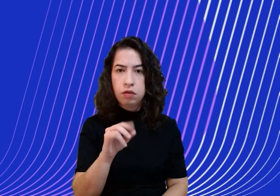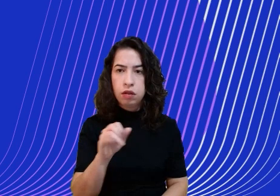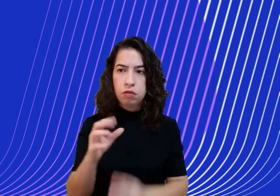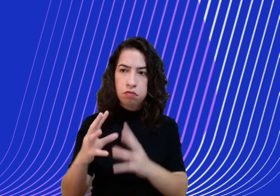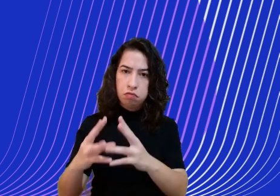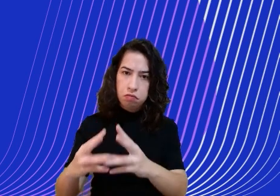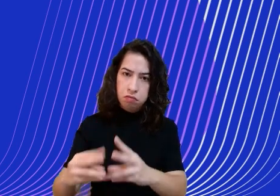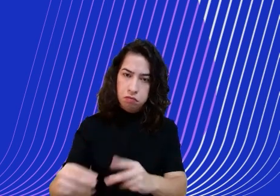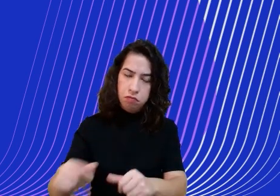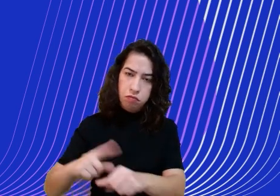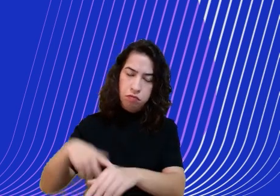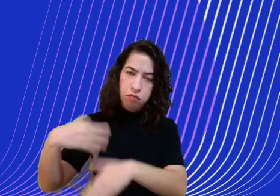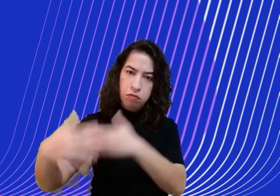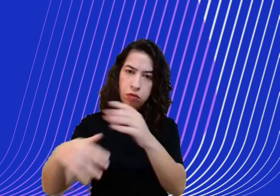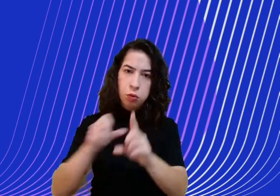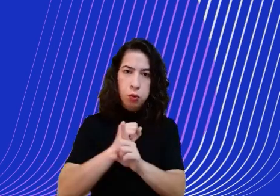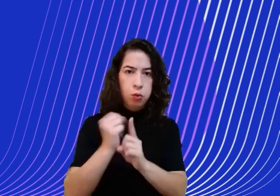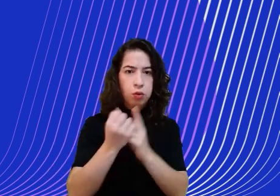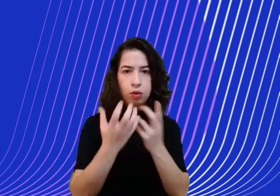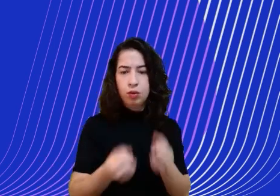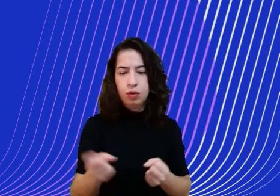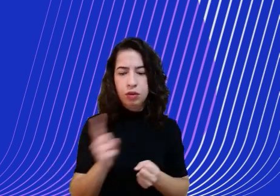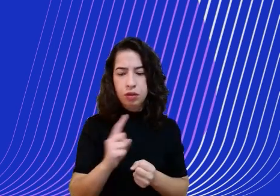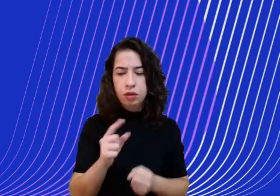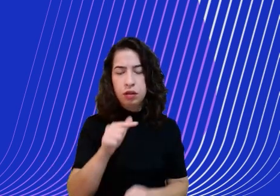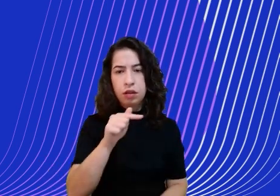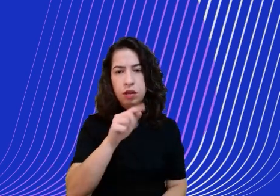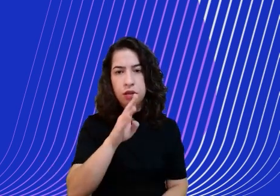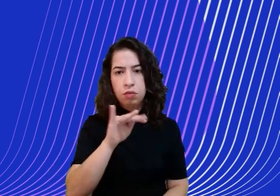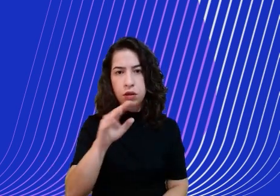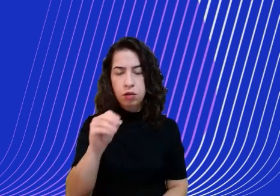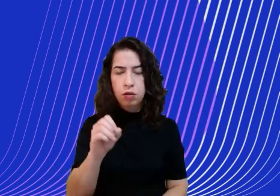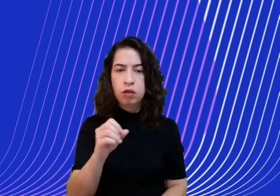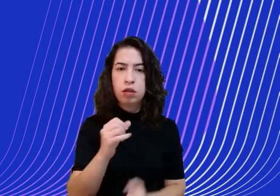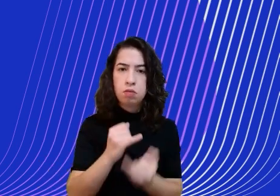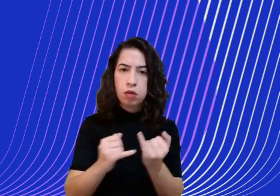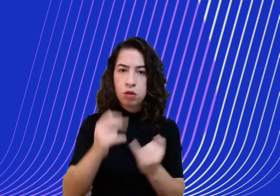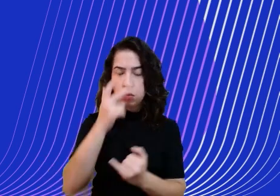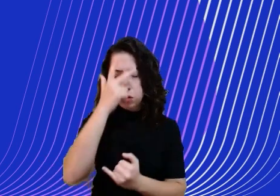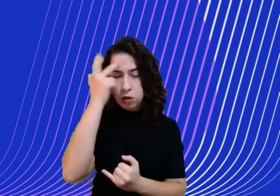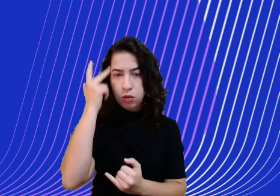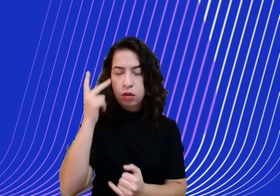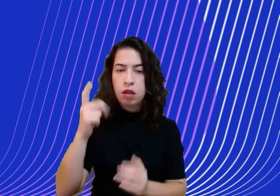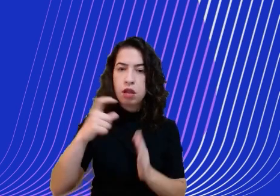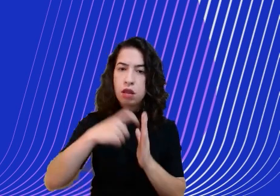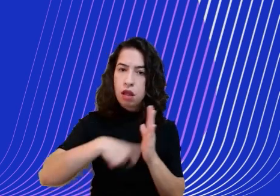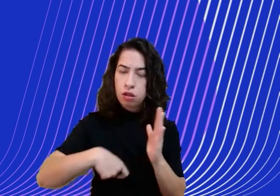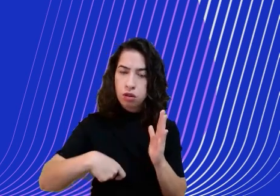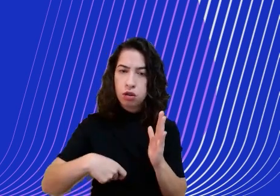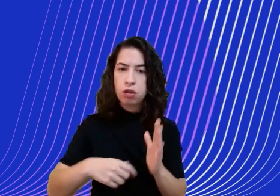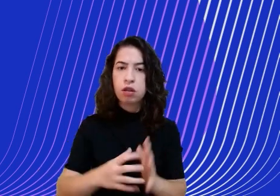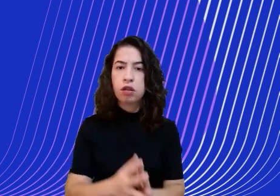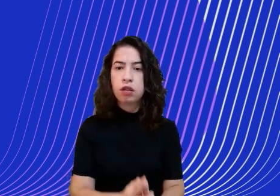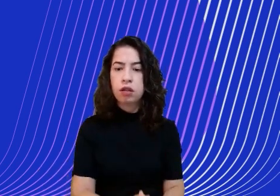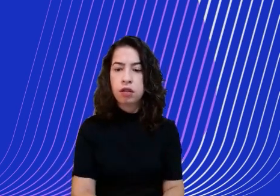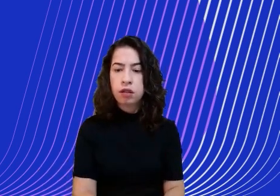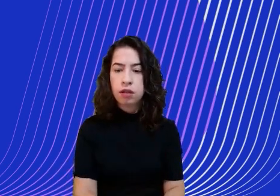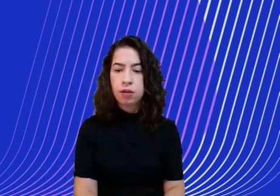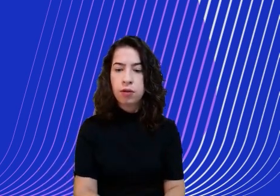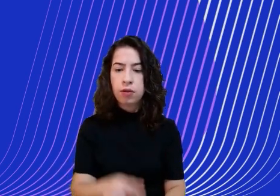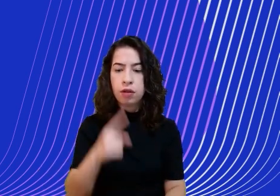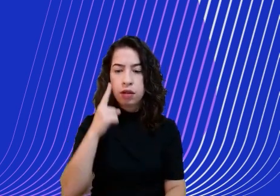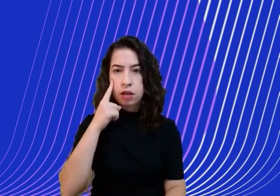The society is not going to accept a society that has 7 billion people with a burning rate. Do you know what